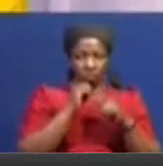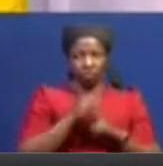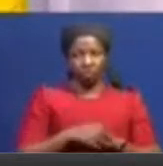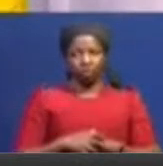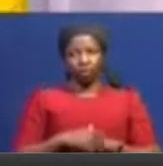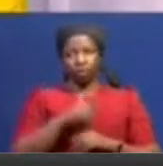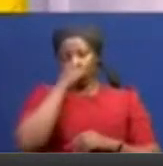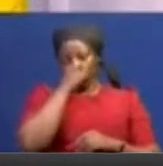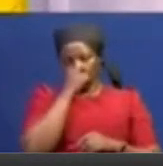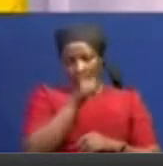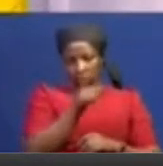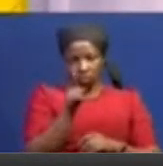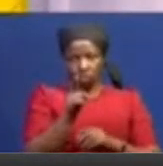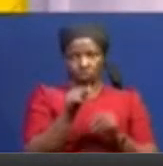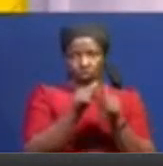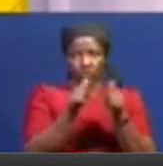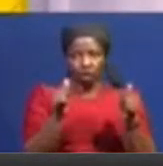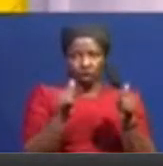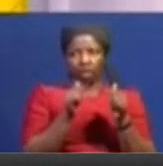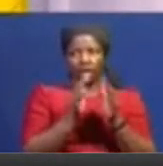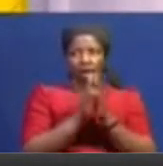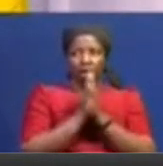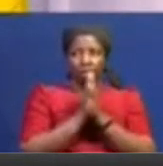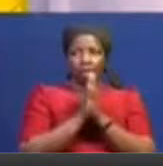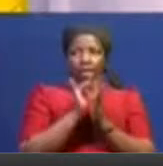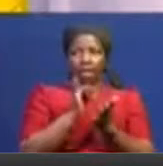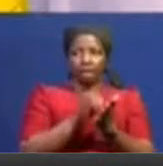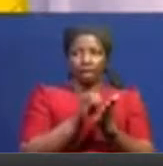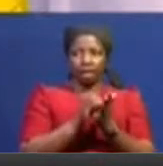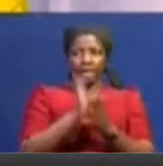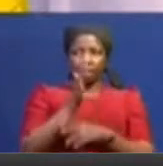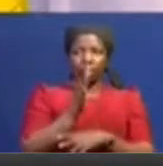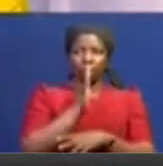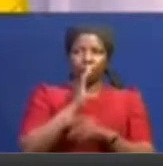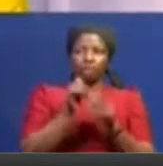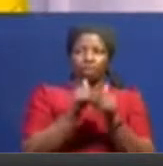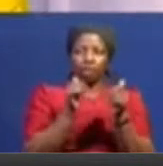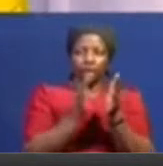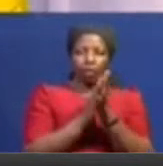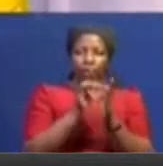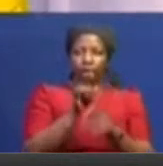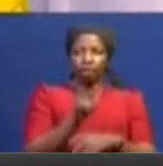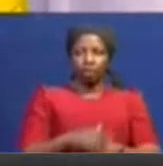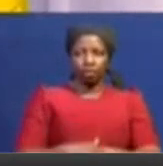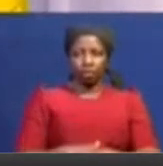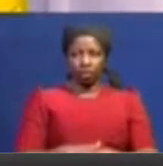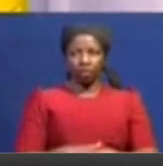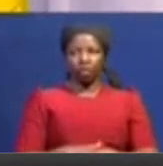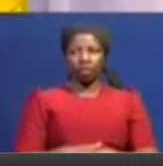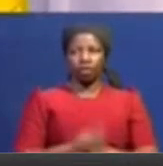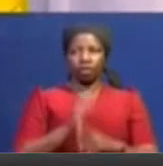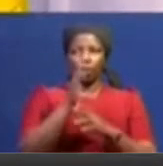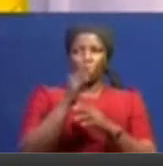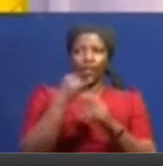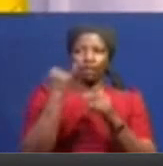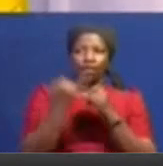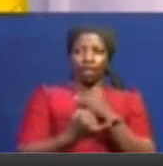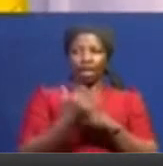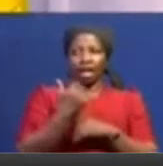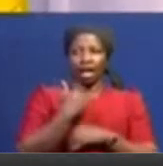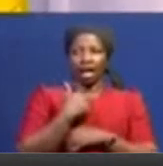we wish you well, praying that it shall go well with you, and we'll finally have a